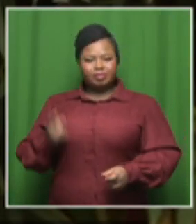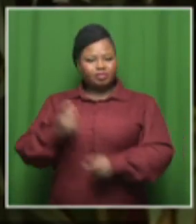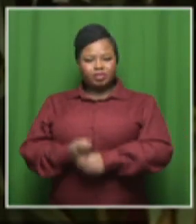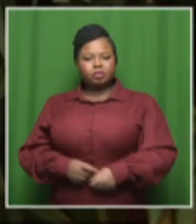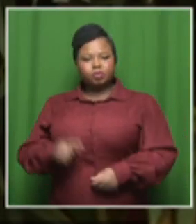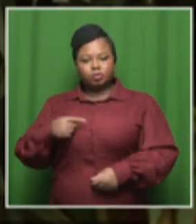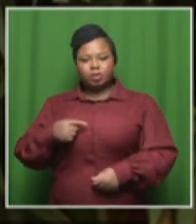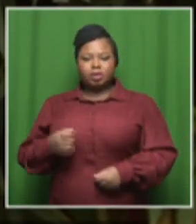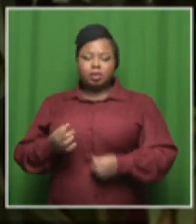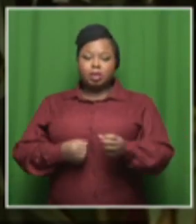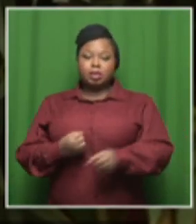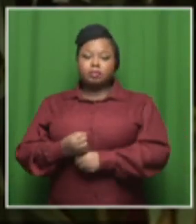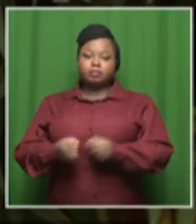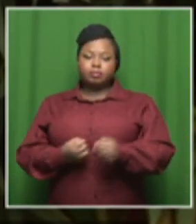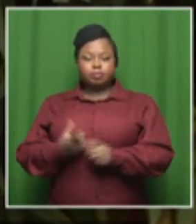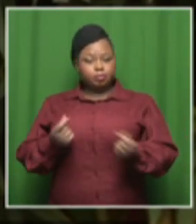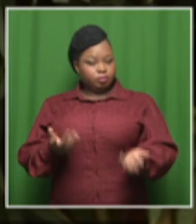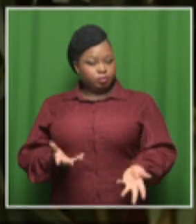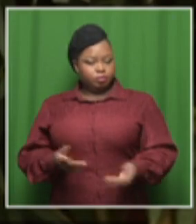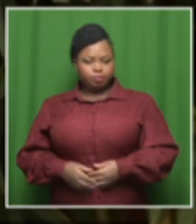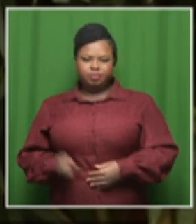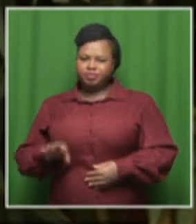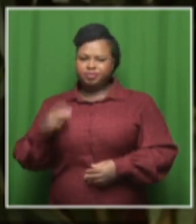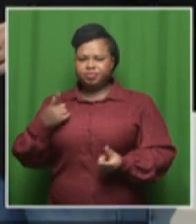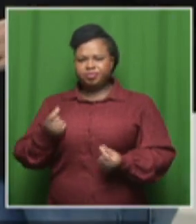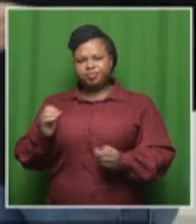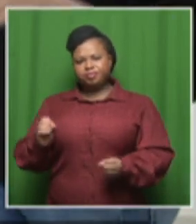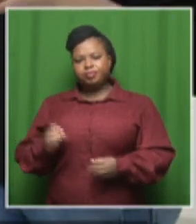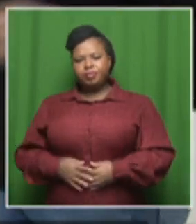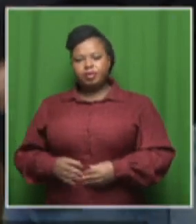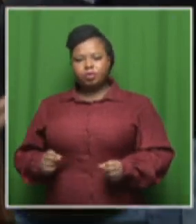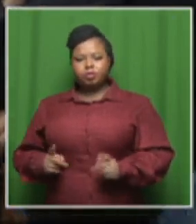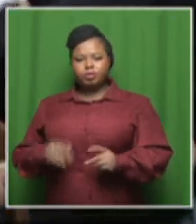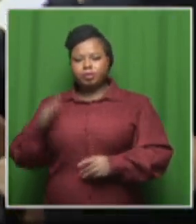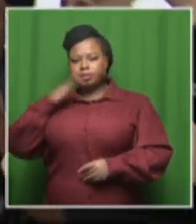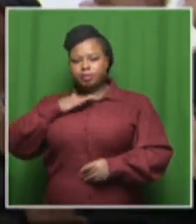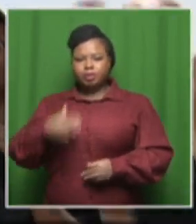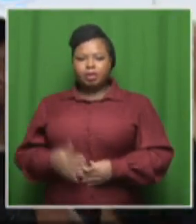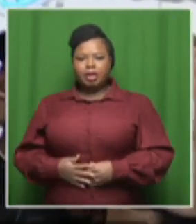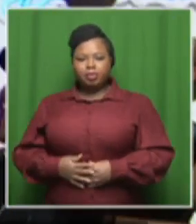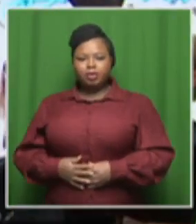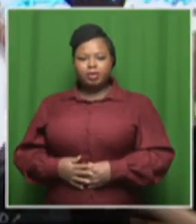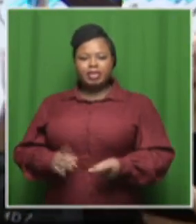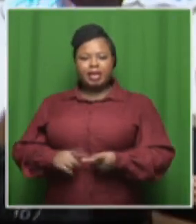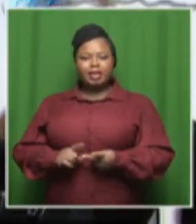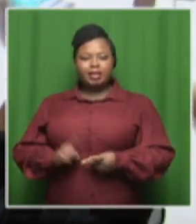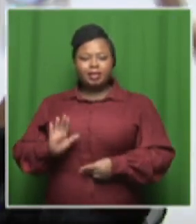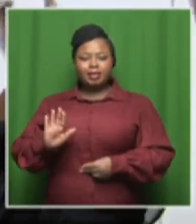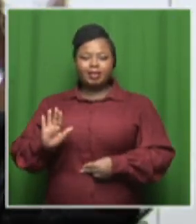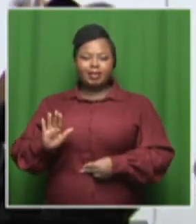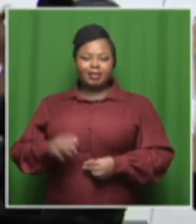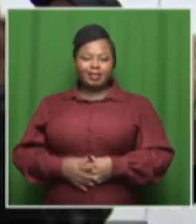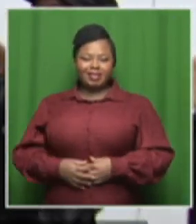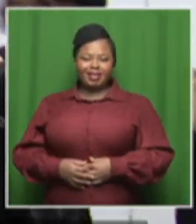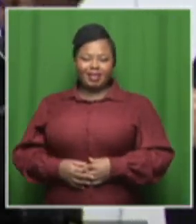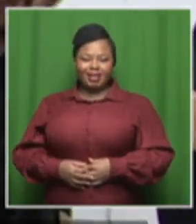because we have to do it every year, but if we don't, they don't get the opportunities, and we need to give them those opportunities.